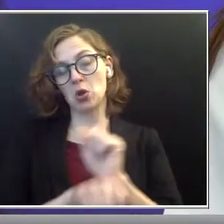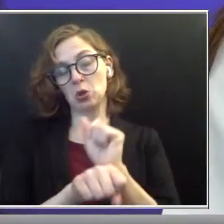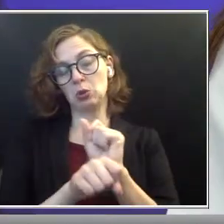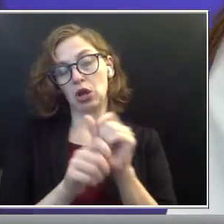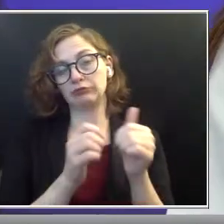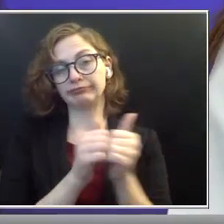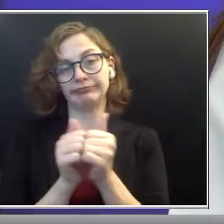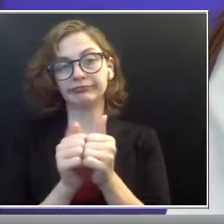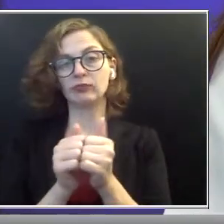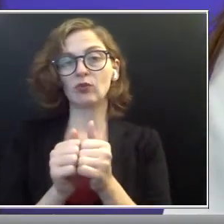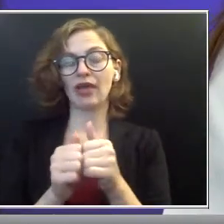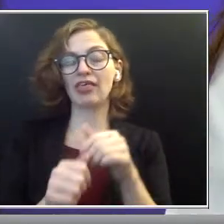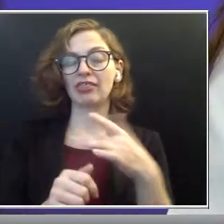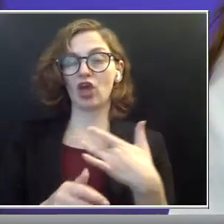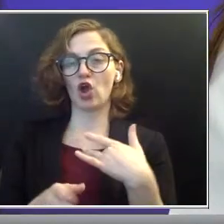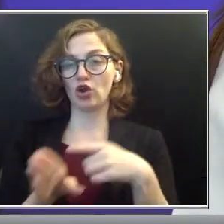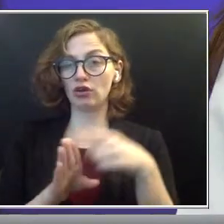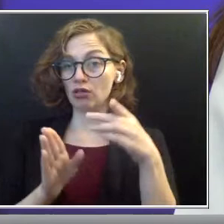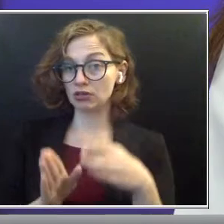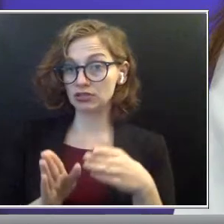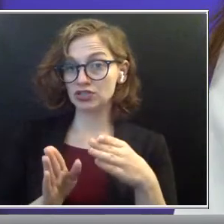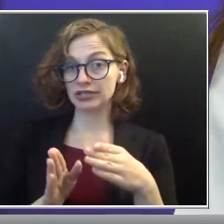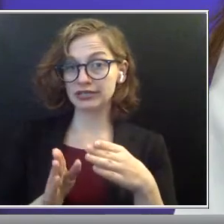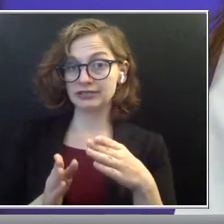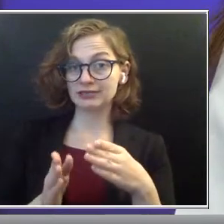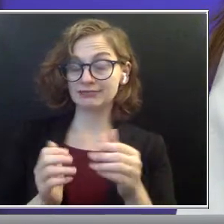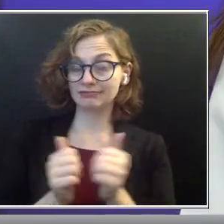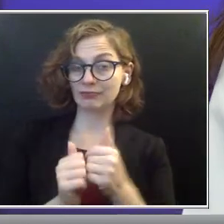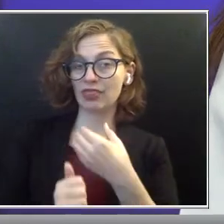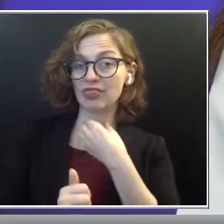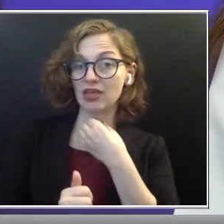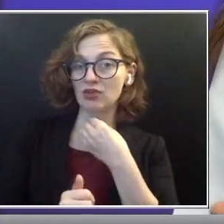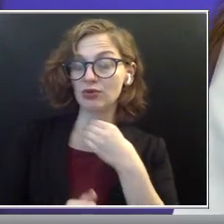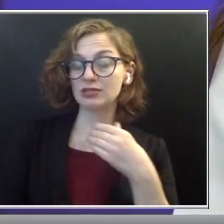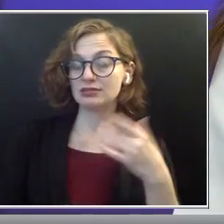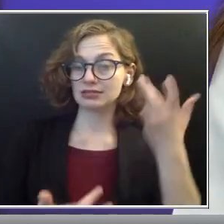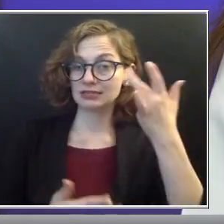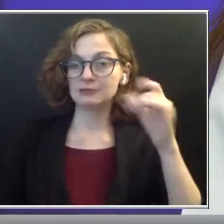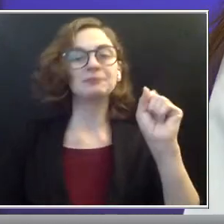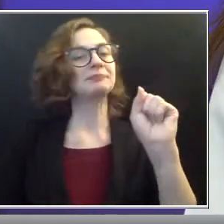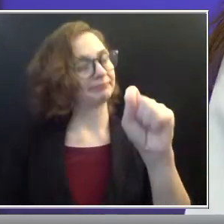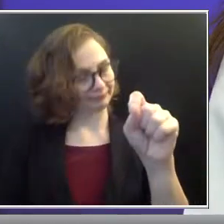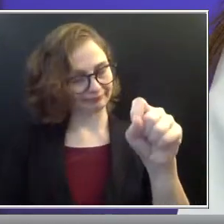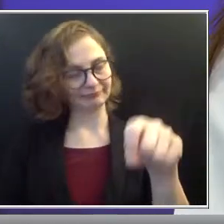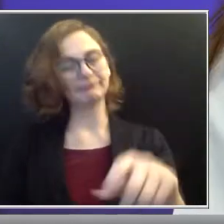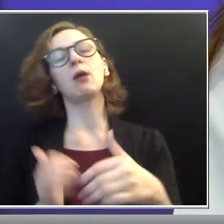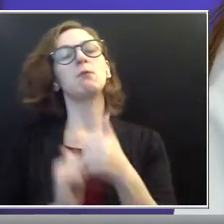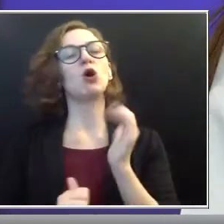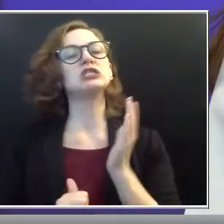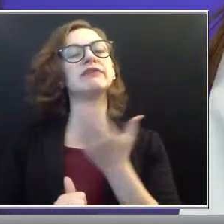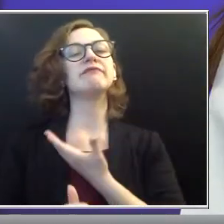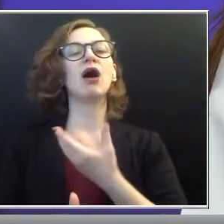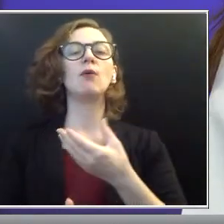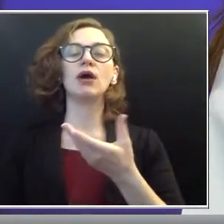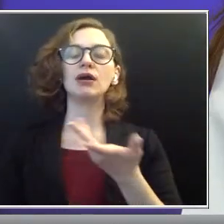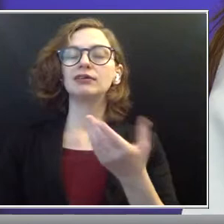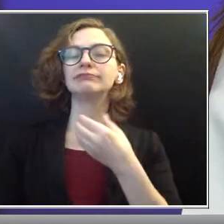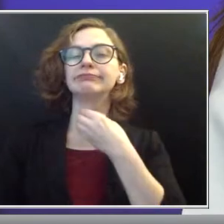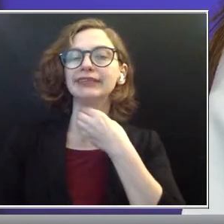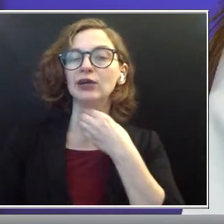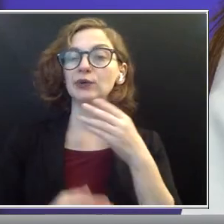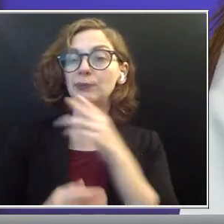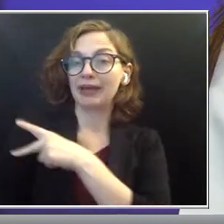with thyroid disease don't have overt cardiac symptoms, and so we can manage the thyroid disease and we don't have to engage our